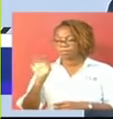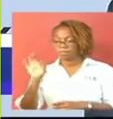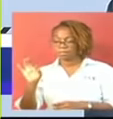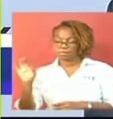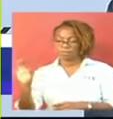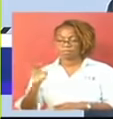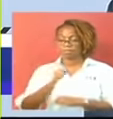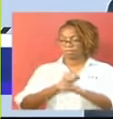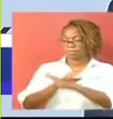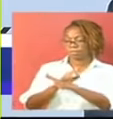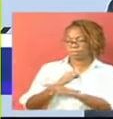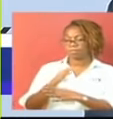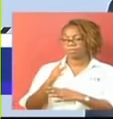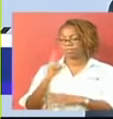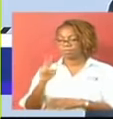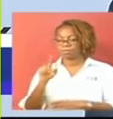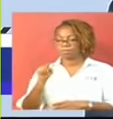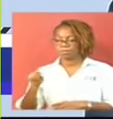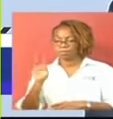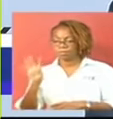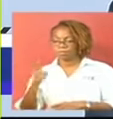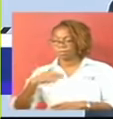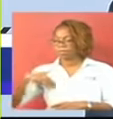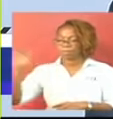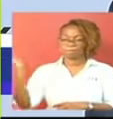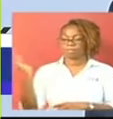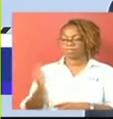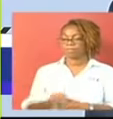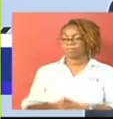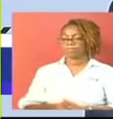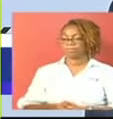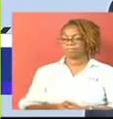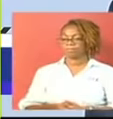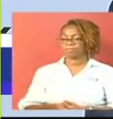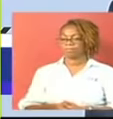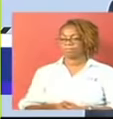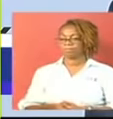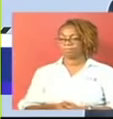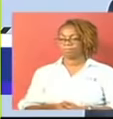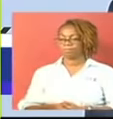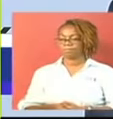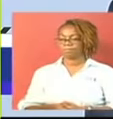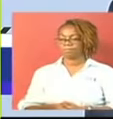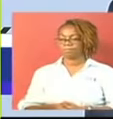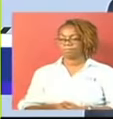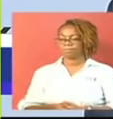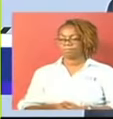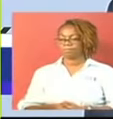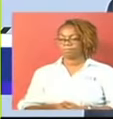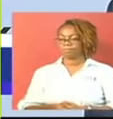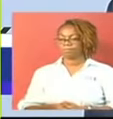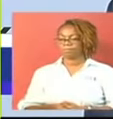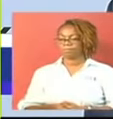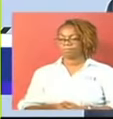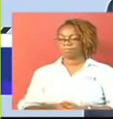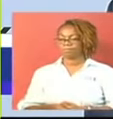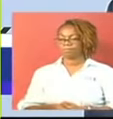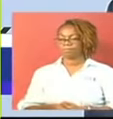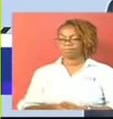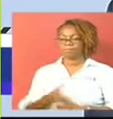somewhere around 2.4 something. And these are really, as we said before, reflective of whether a